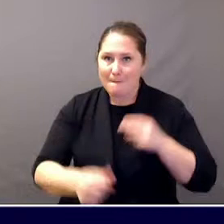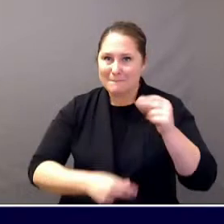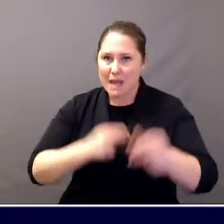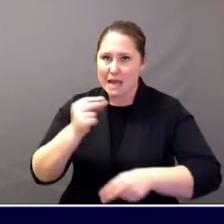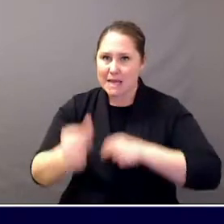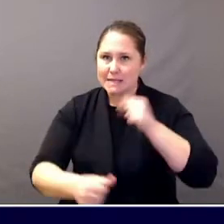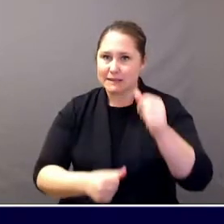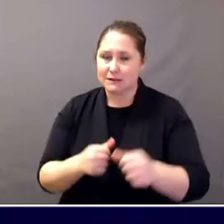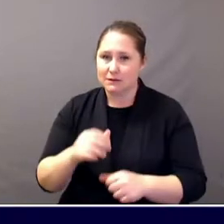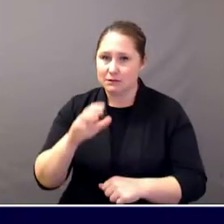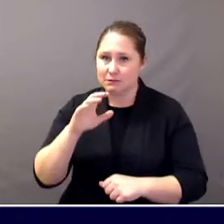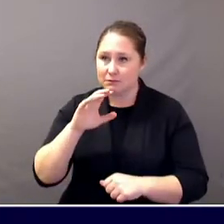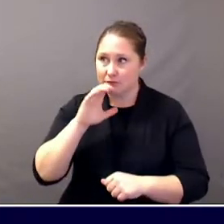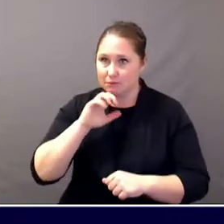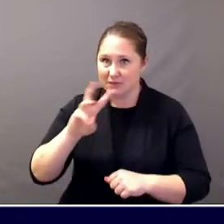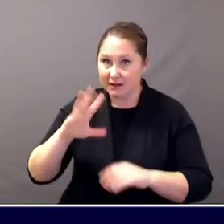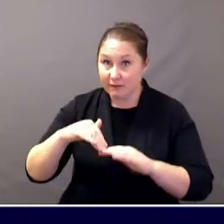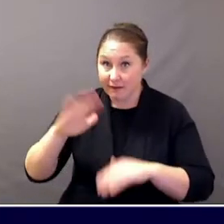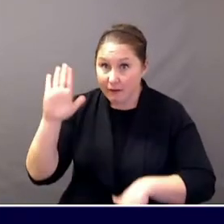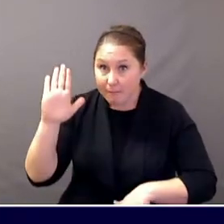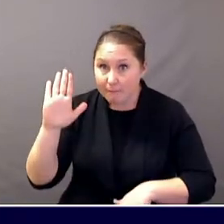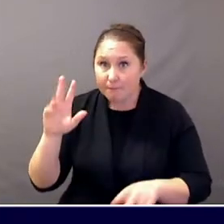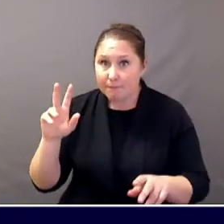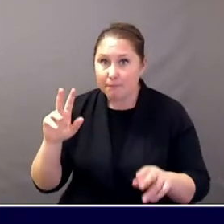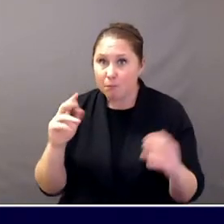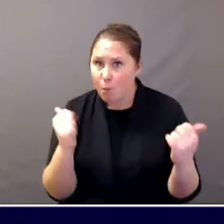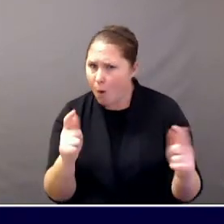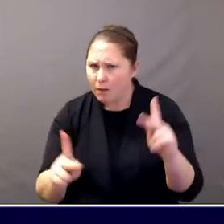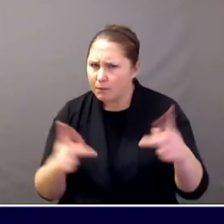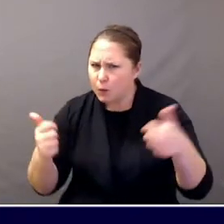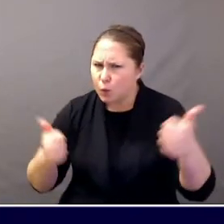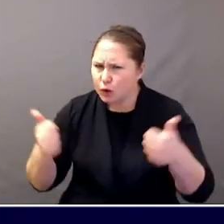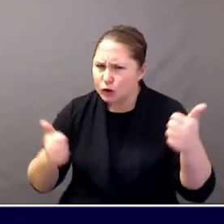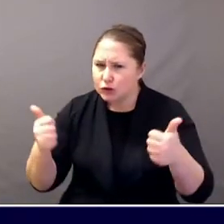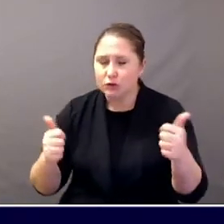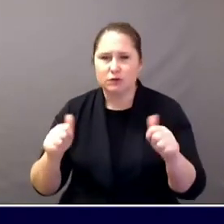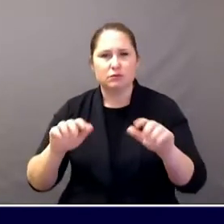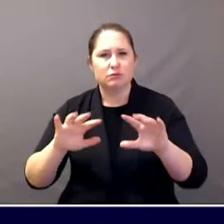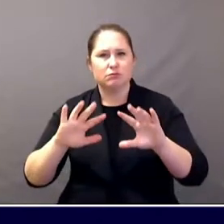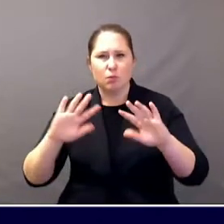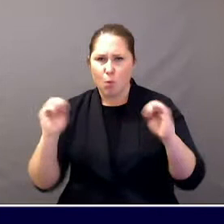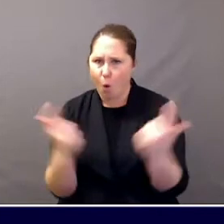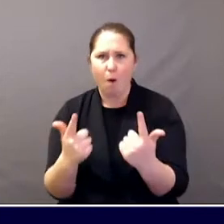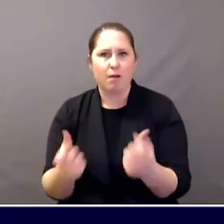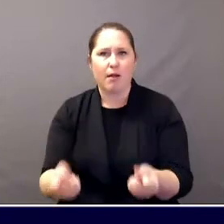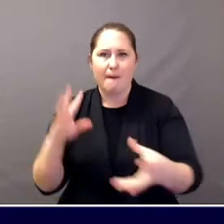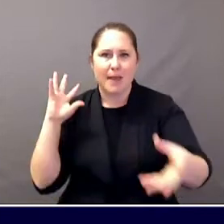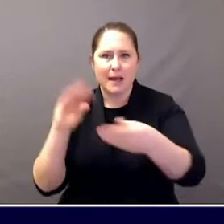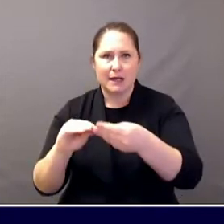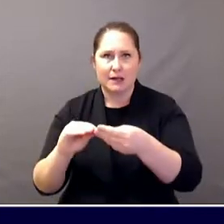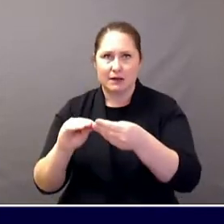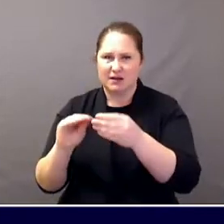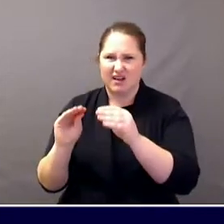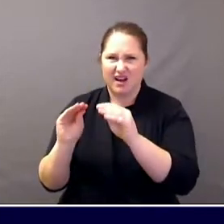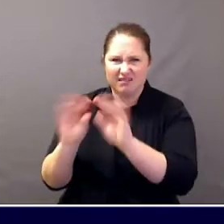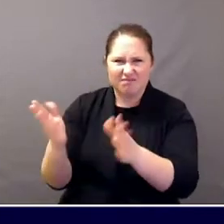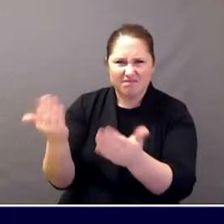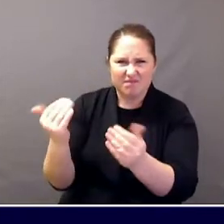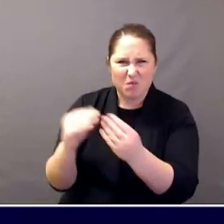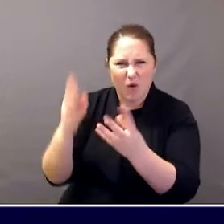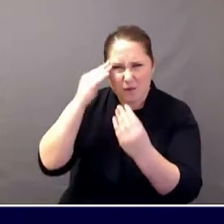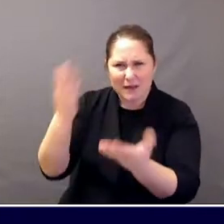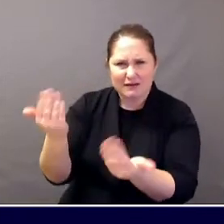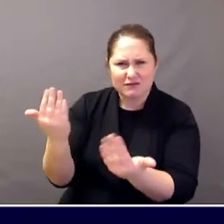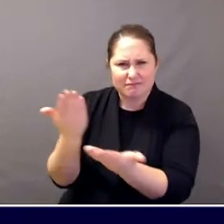people 65 and over, or getting into arms of anybody and everybody? And they said the aggregate, everybody. And our pace is pretty good compared to most